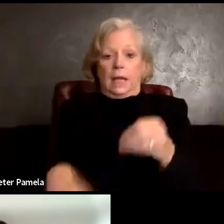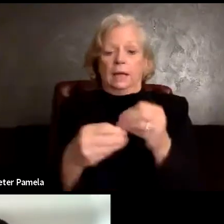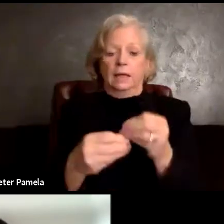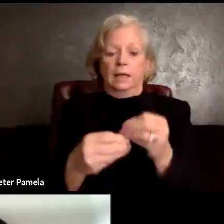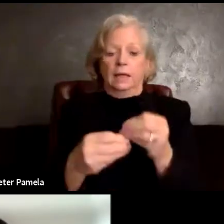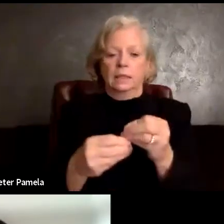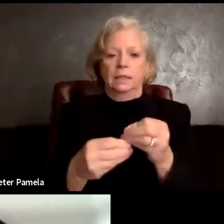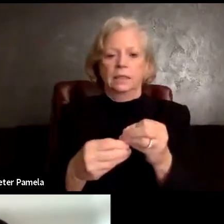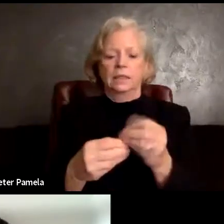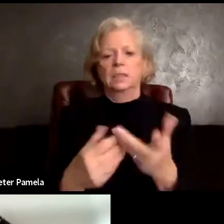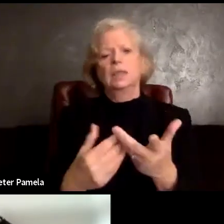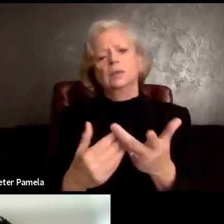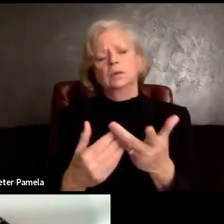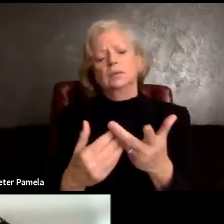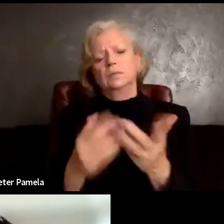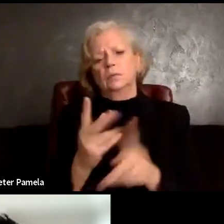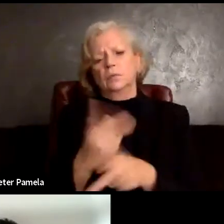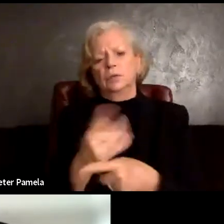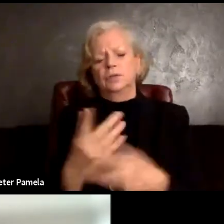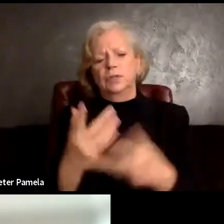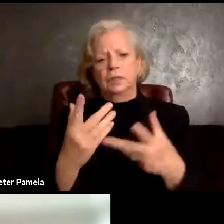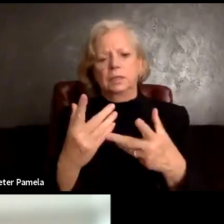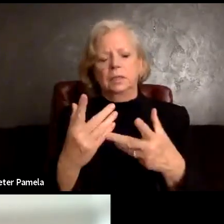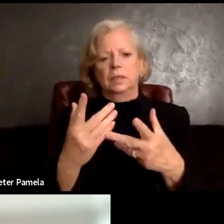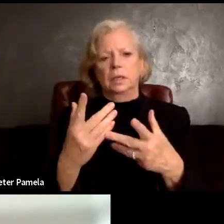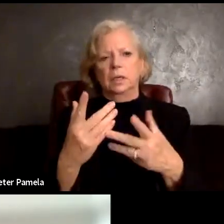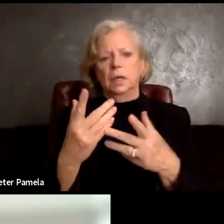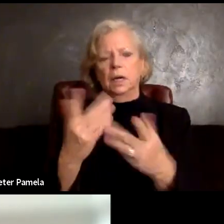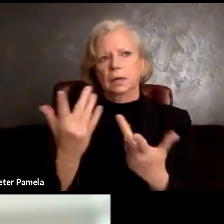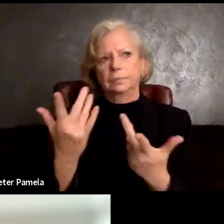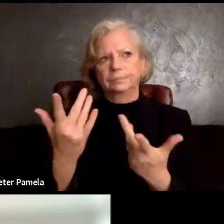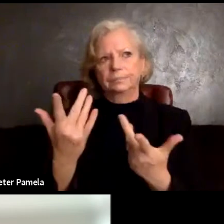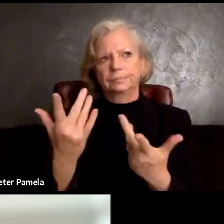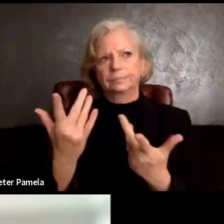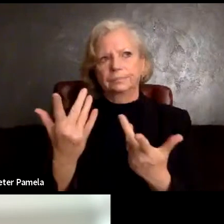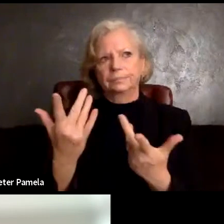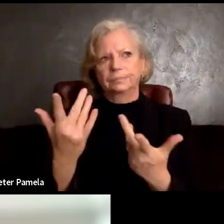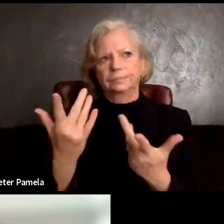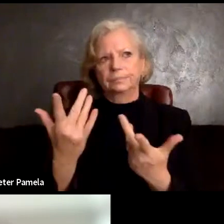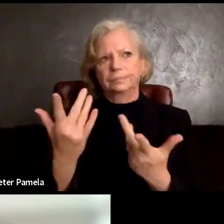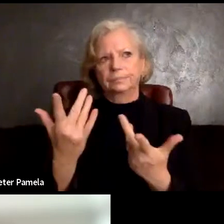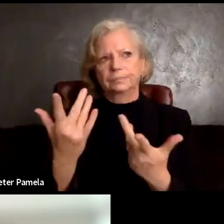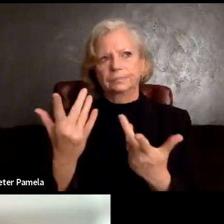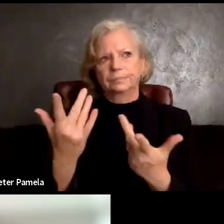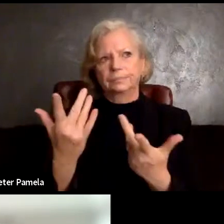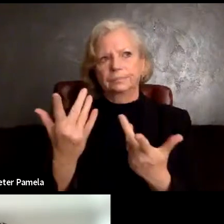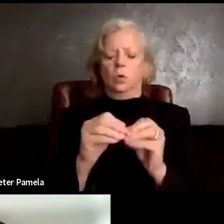scripts and really creating a more social media